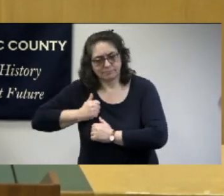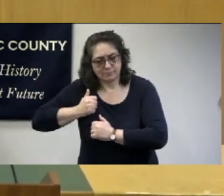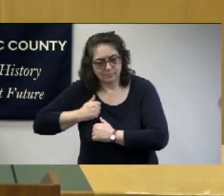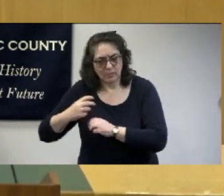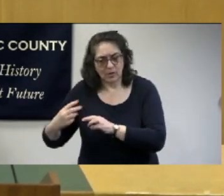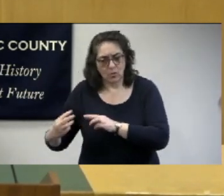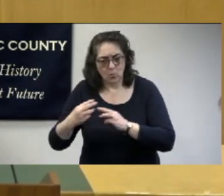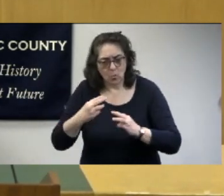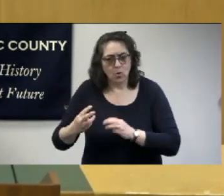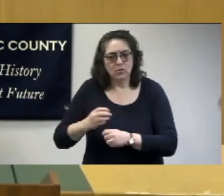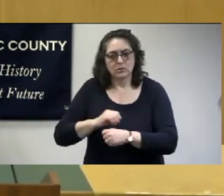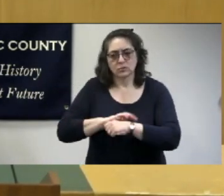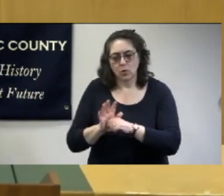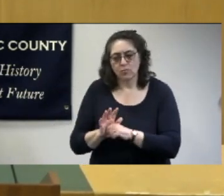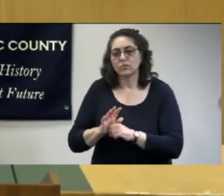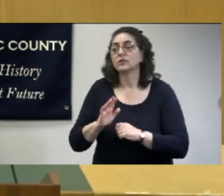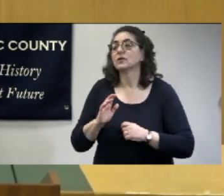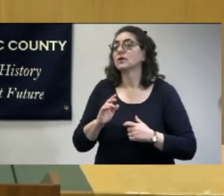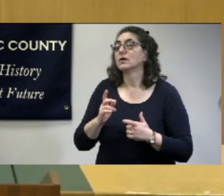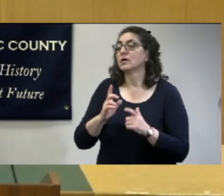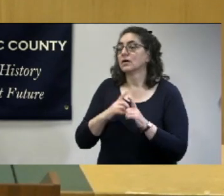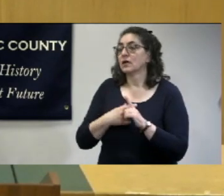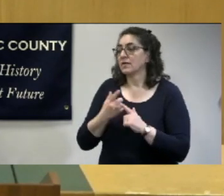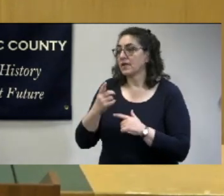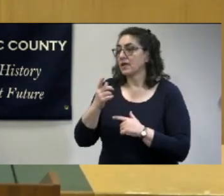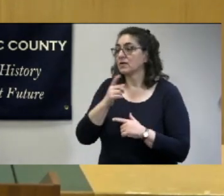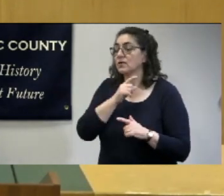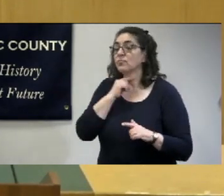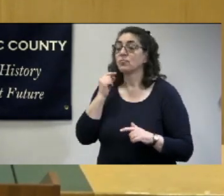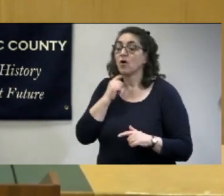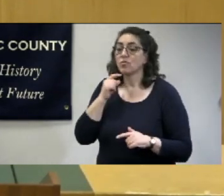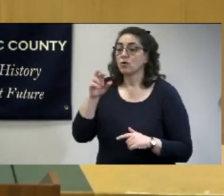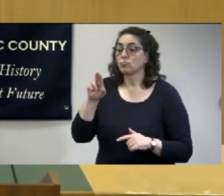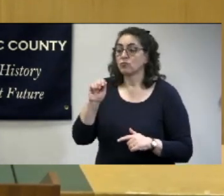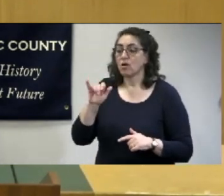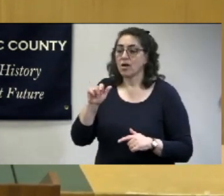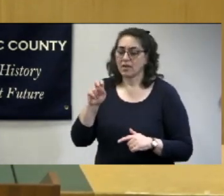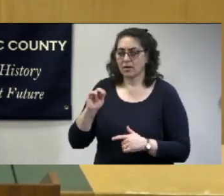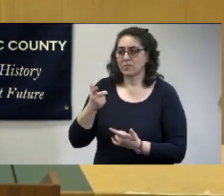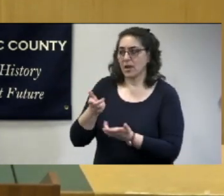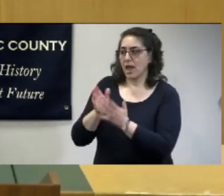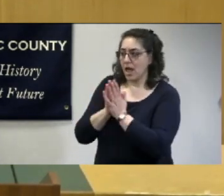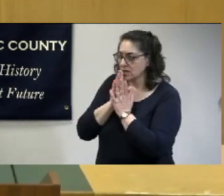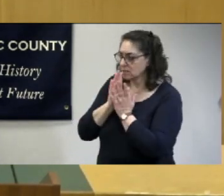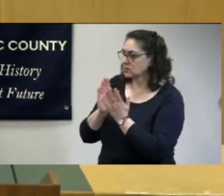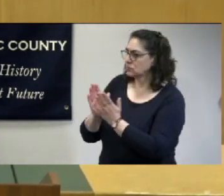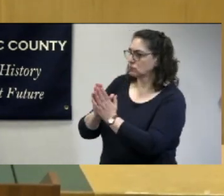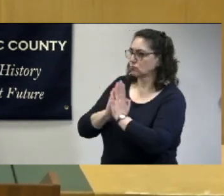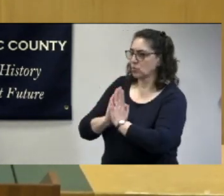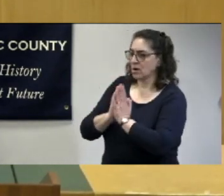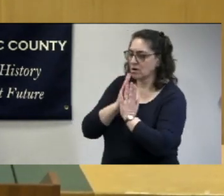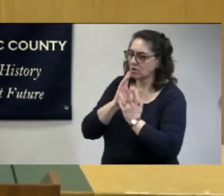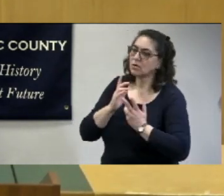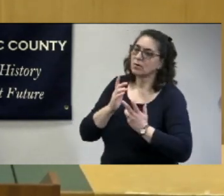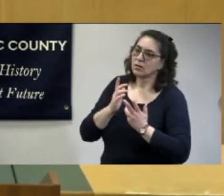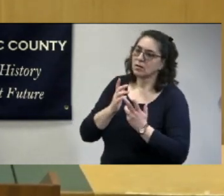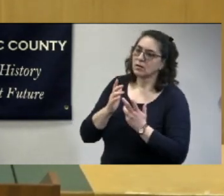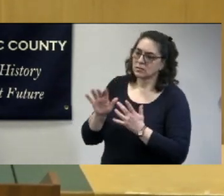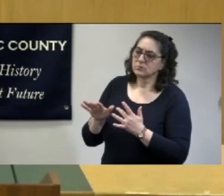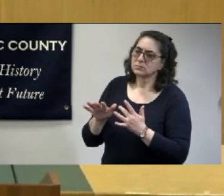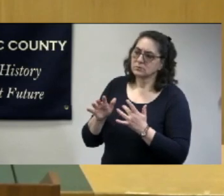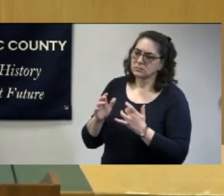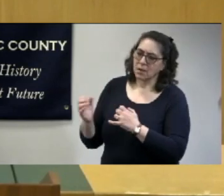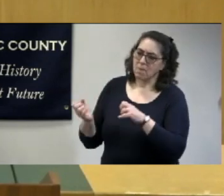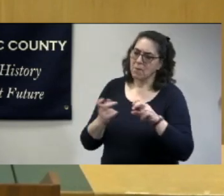through COVID and otherwise. And then Father Ryan, I would ask you to bring us out of that moment of silence with some words of